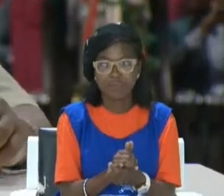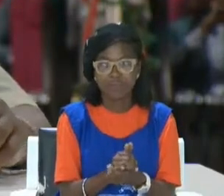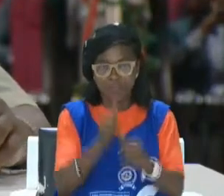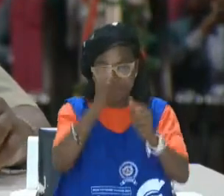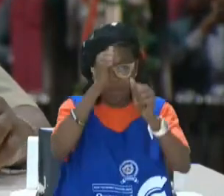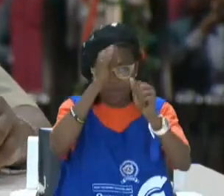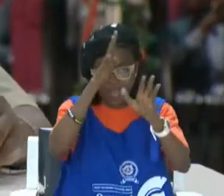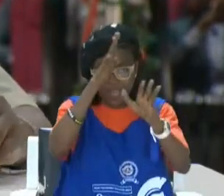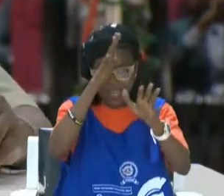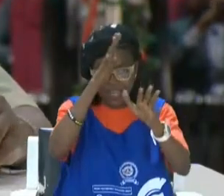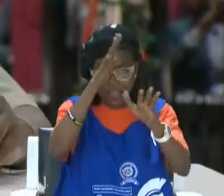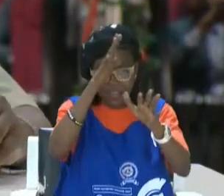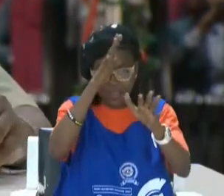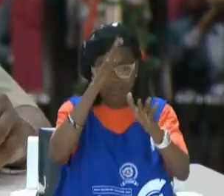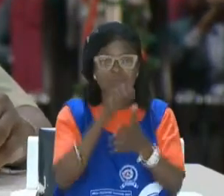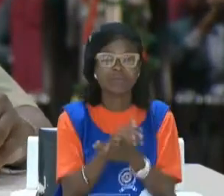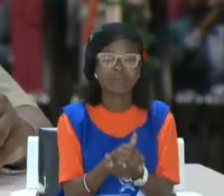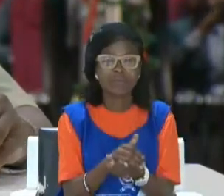Father,